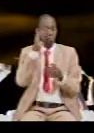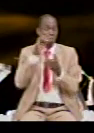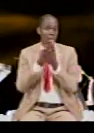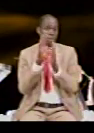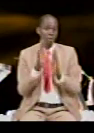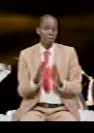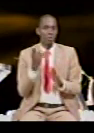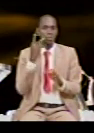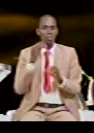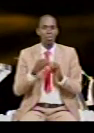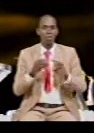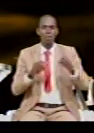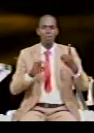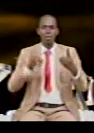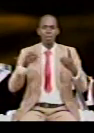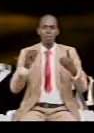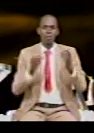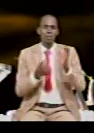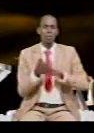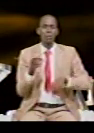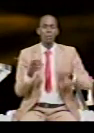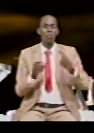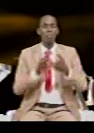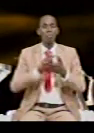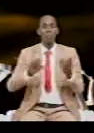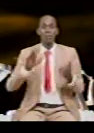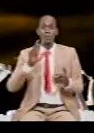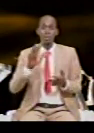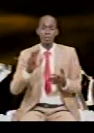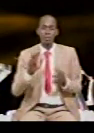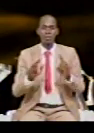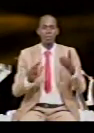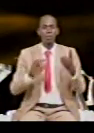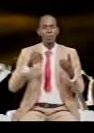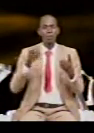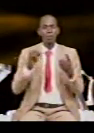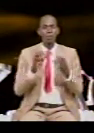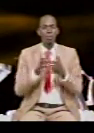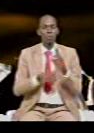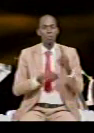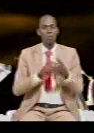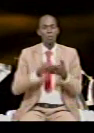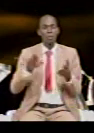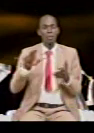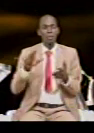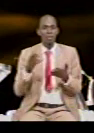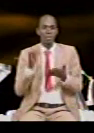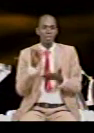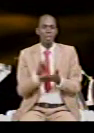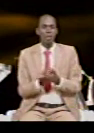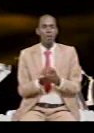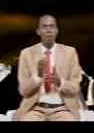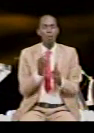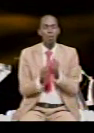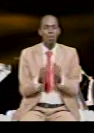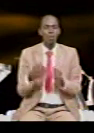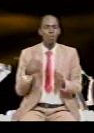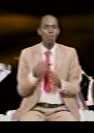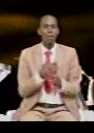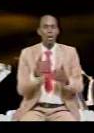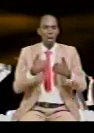1, we read there in verse 3. There it reads. It says that which we have